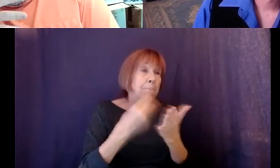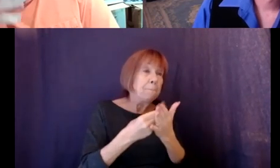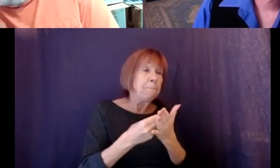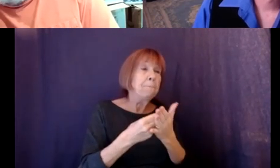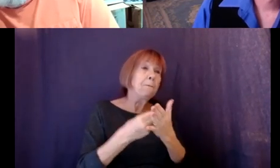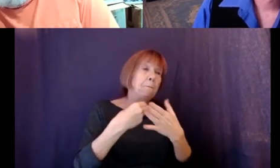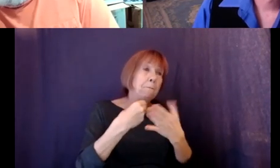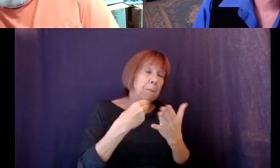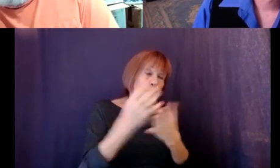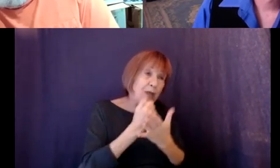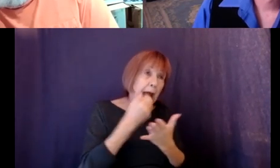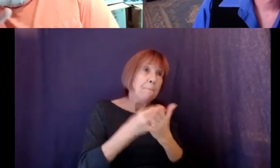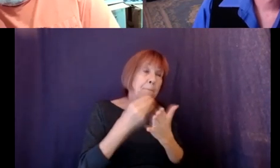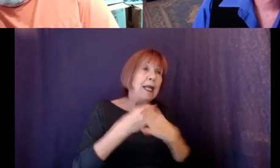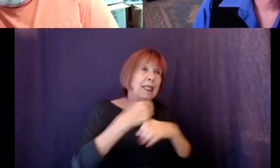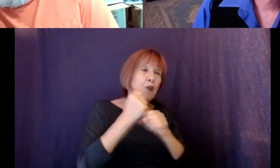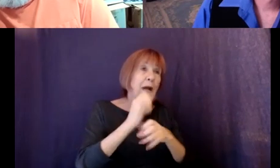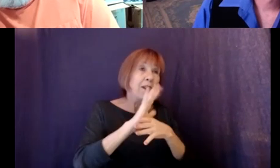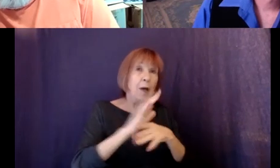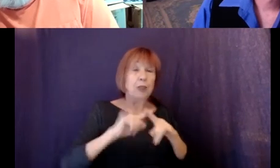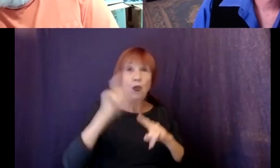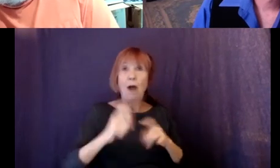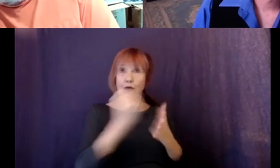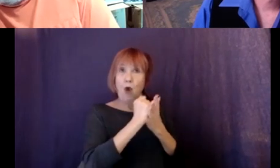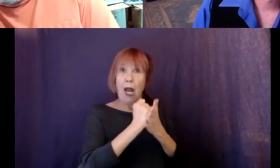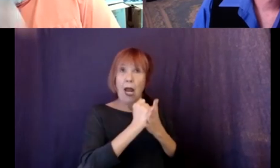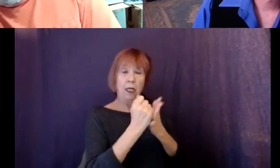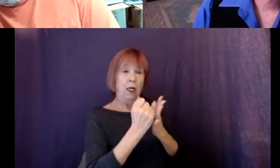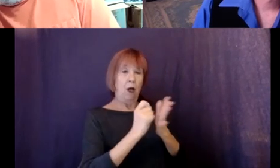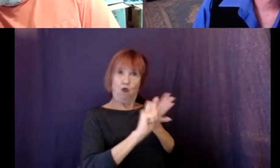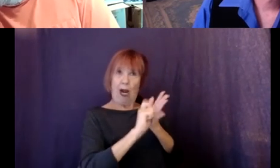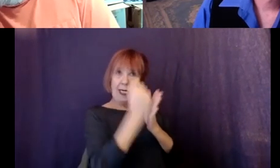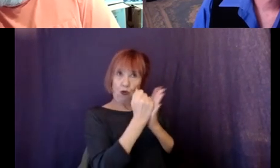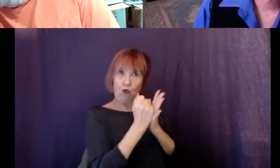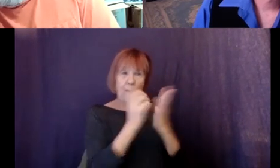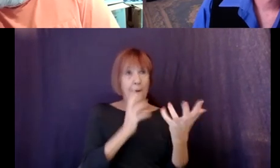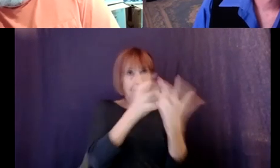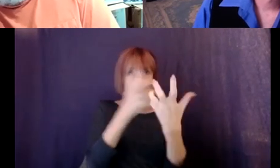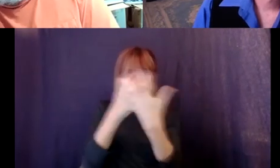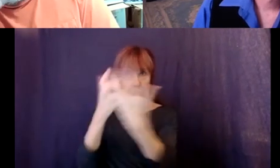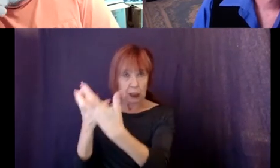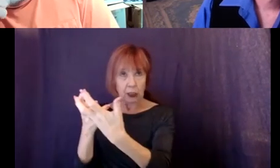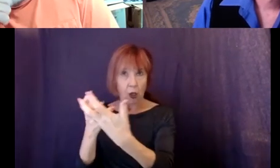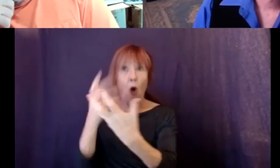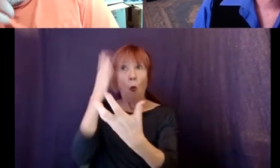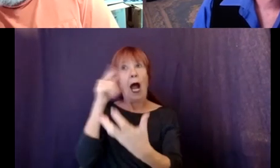a script of how you think it's going to play out. And before we were able